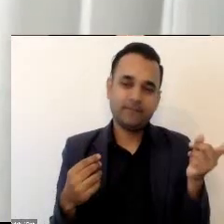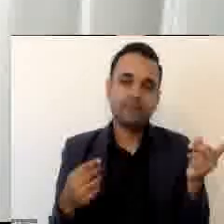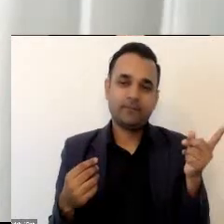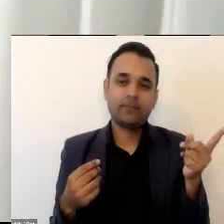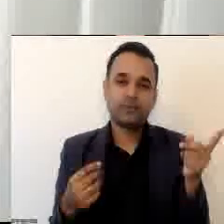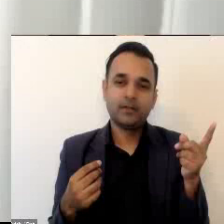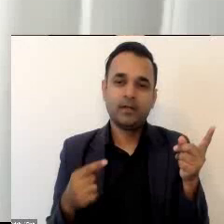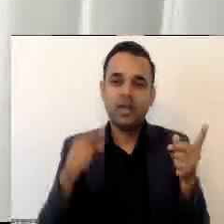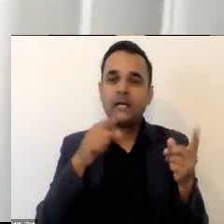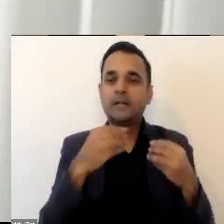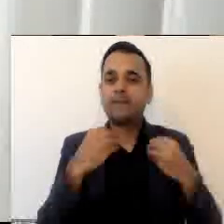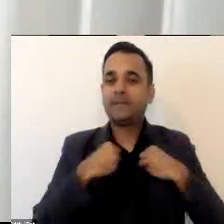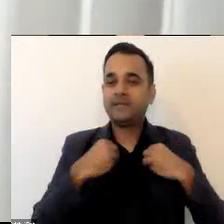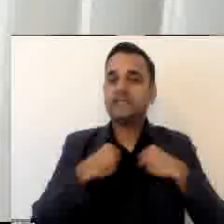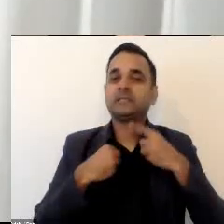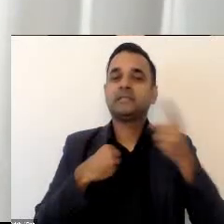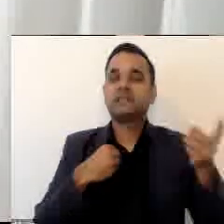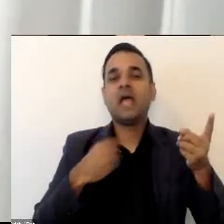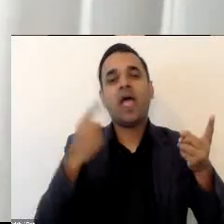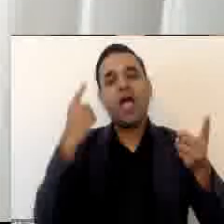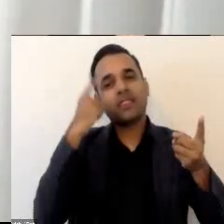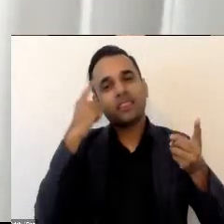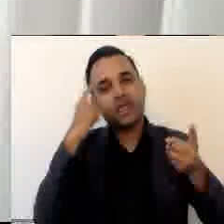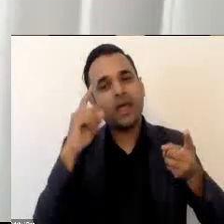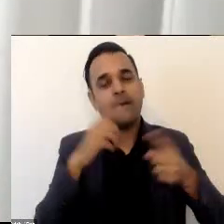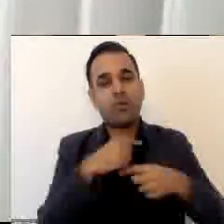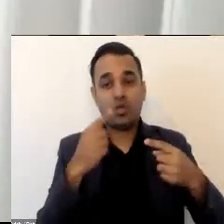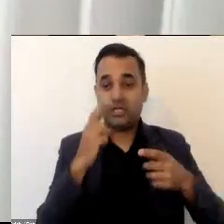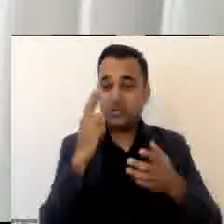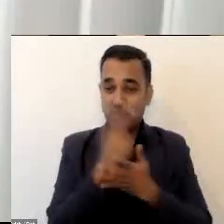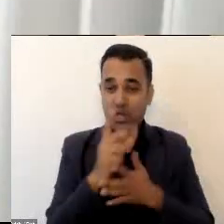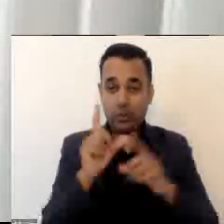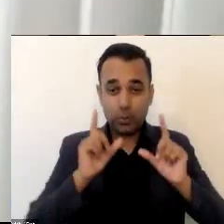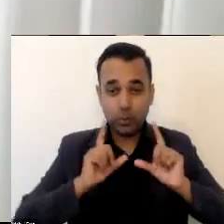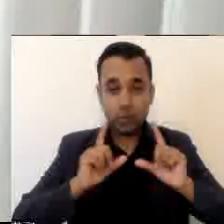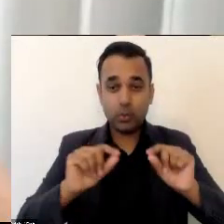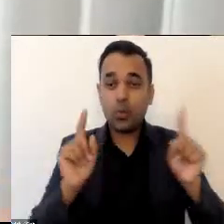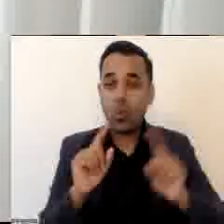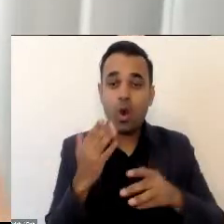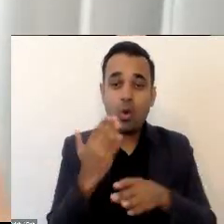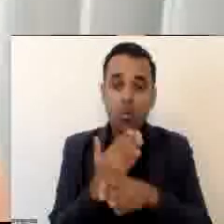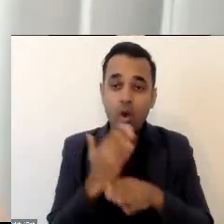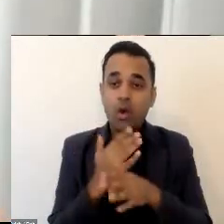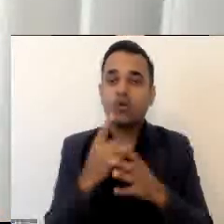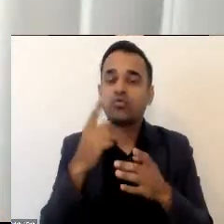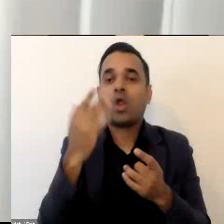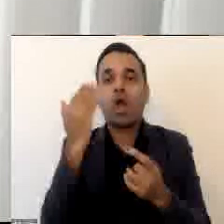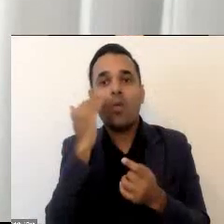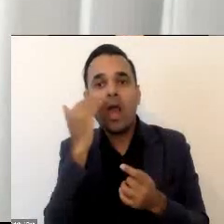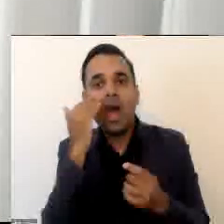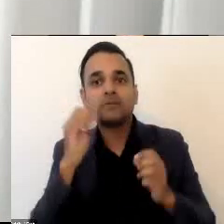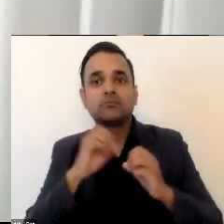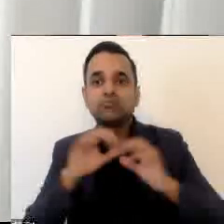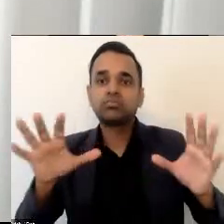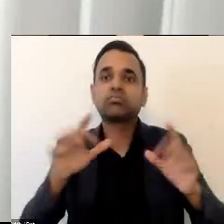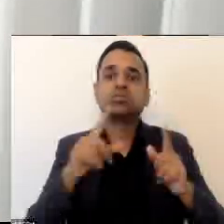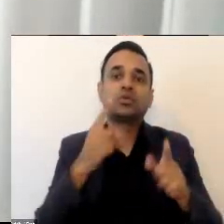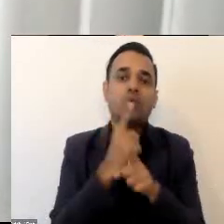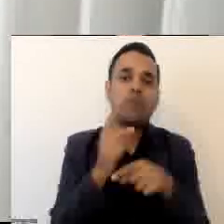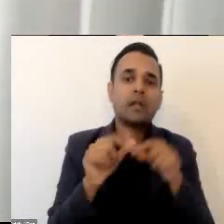to develop the toolkits for the smart cities digital economy is, you know, where we're looking at these different, you know, these